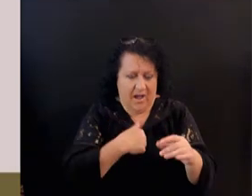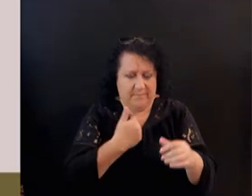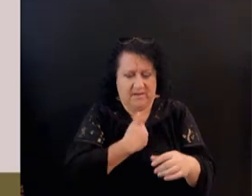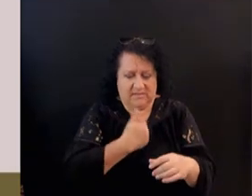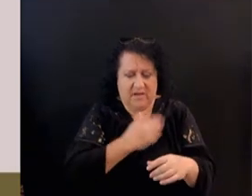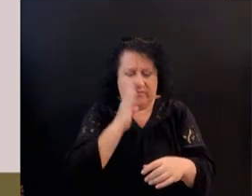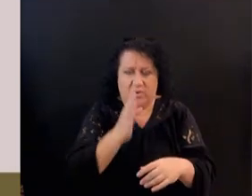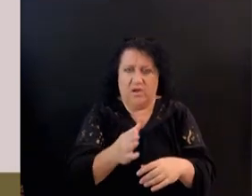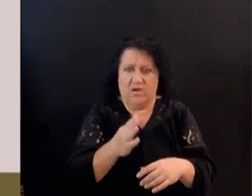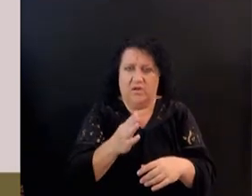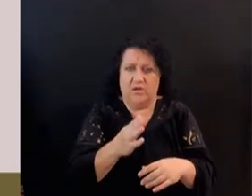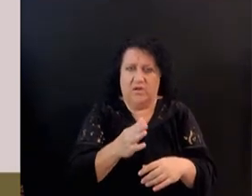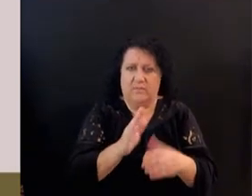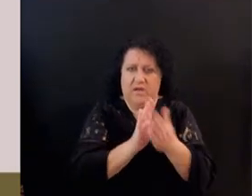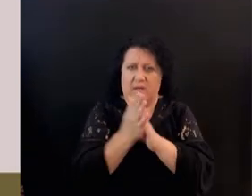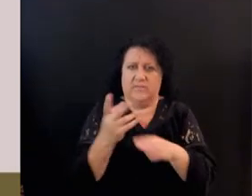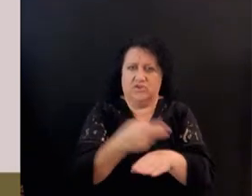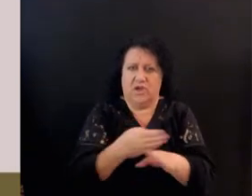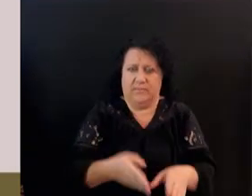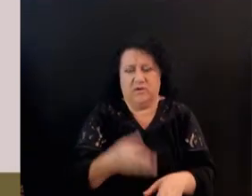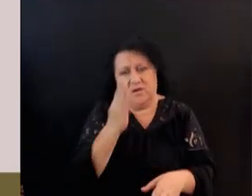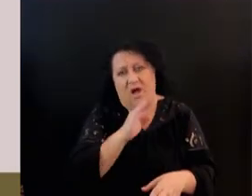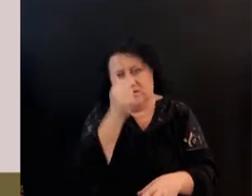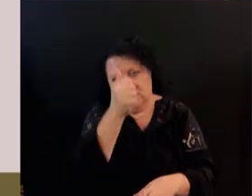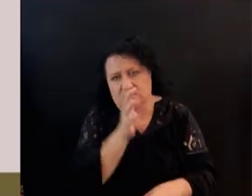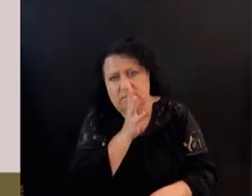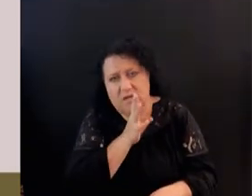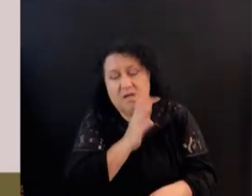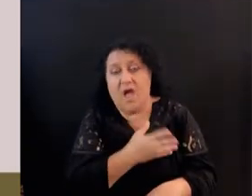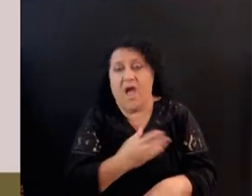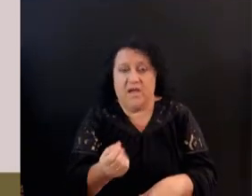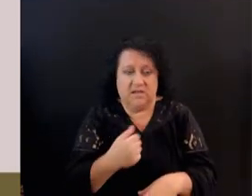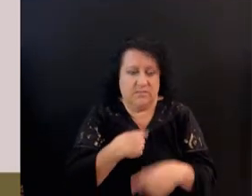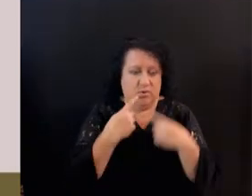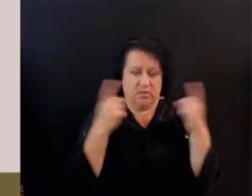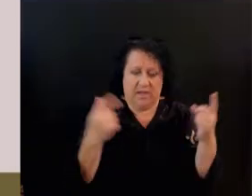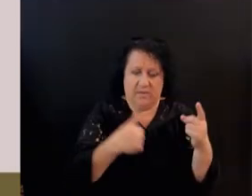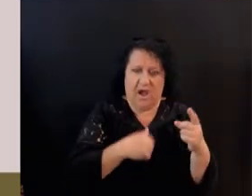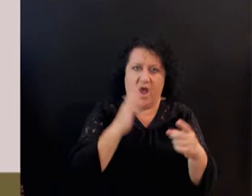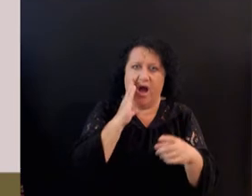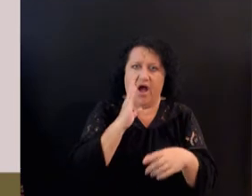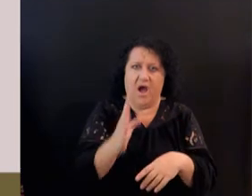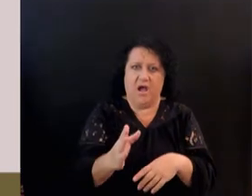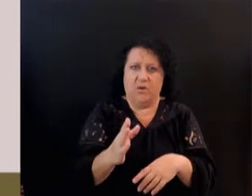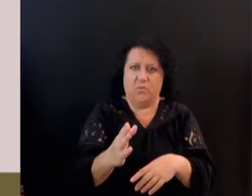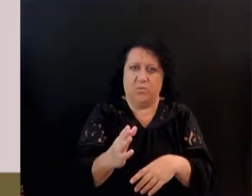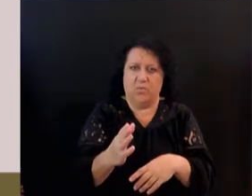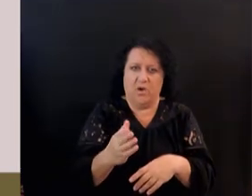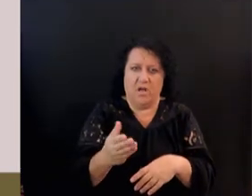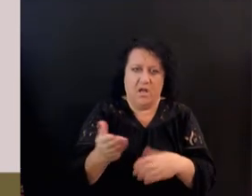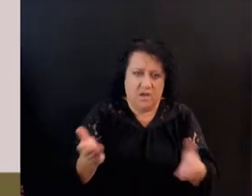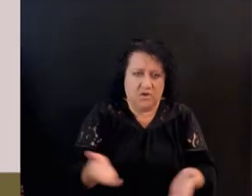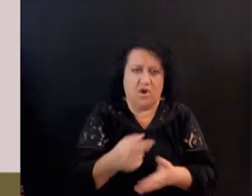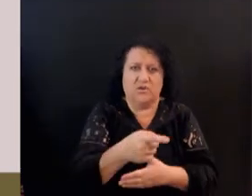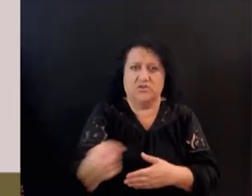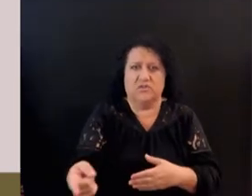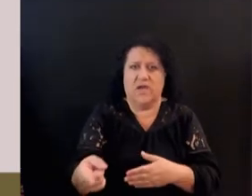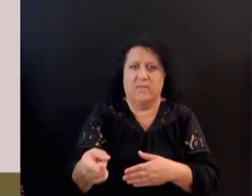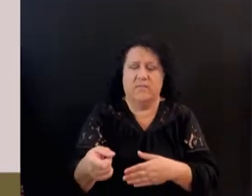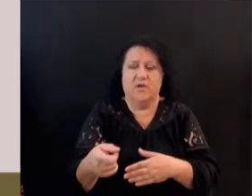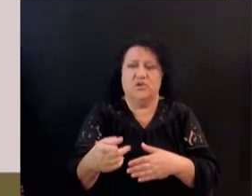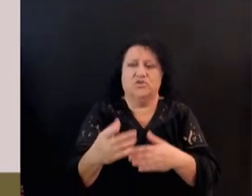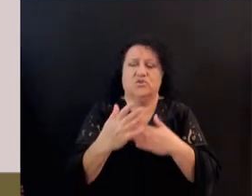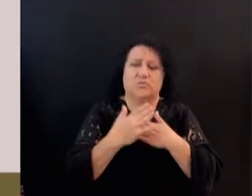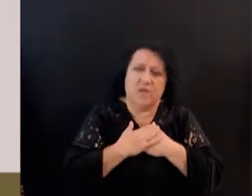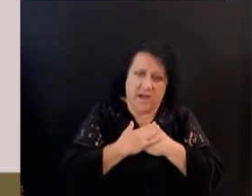This is God speaking. And I will make them lie down, says the Lord God. I will seek the lost, and I will bring back the strayed,